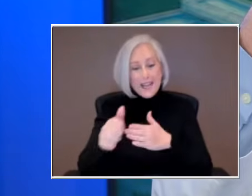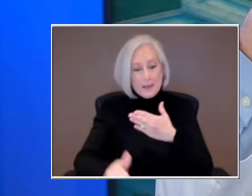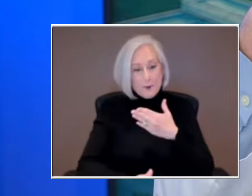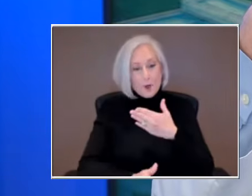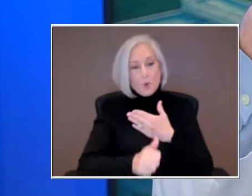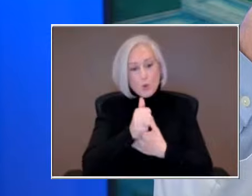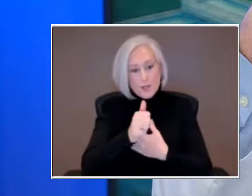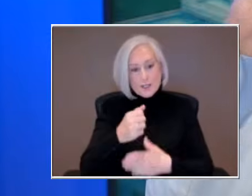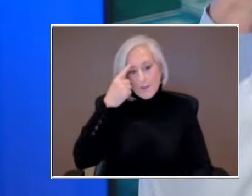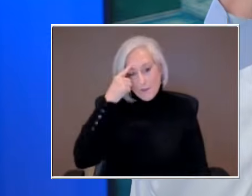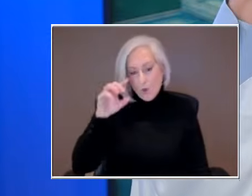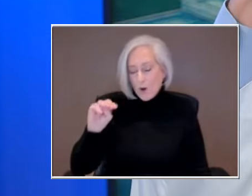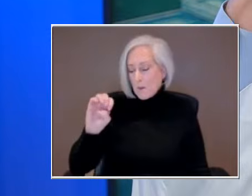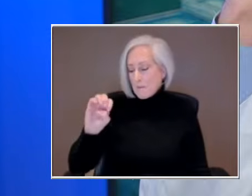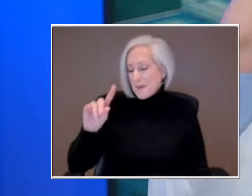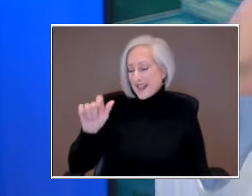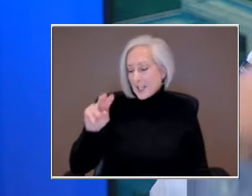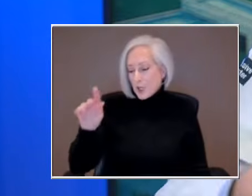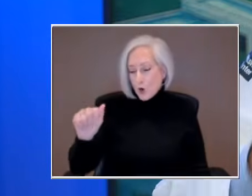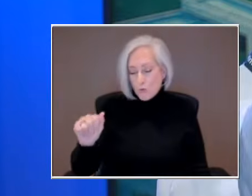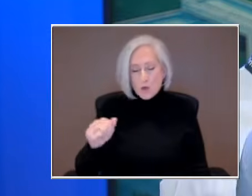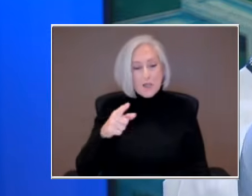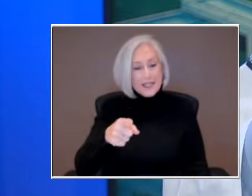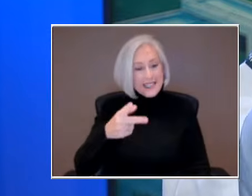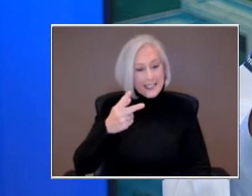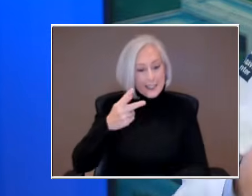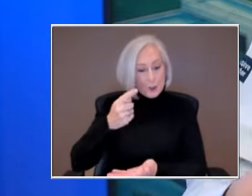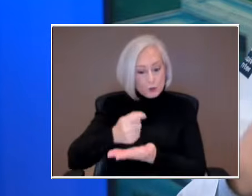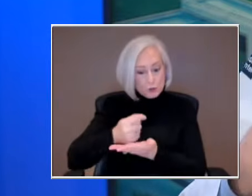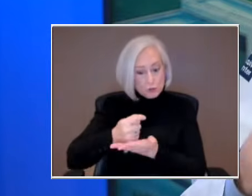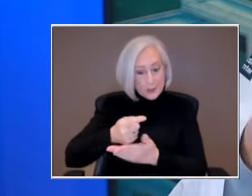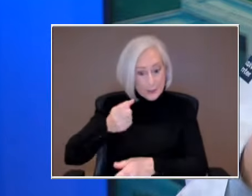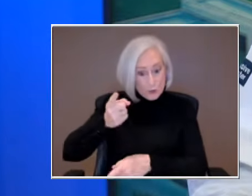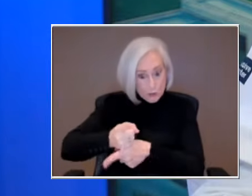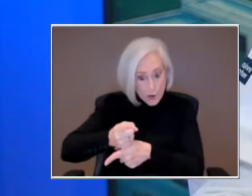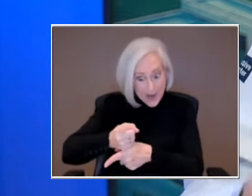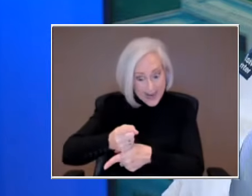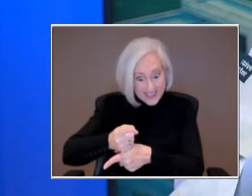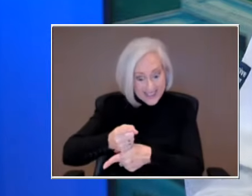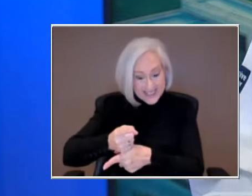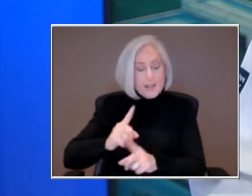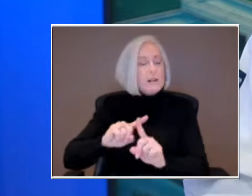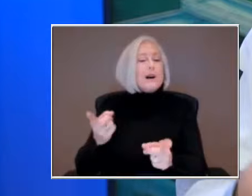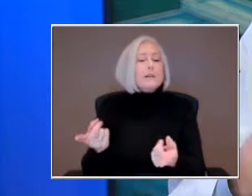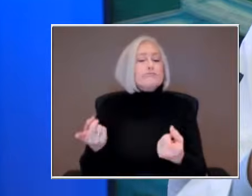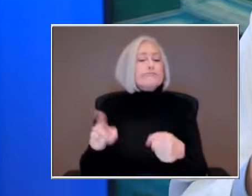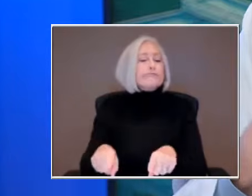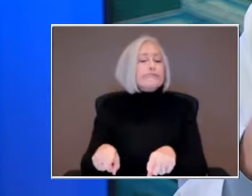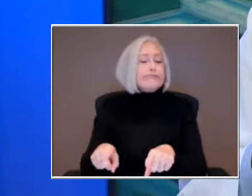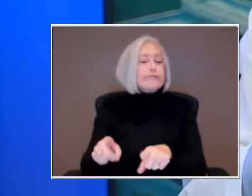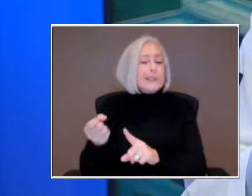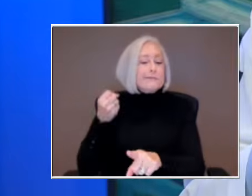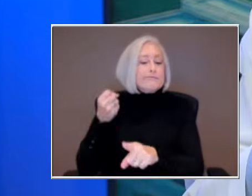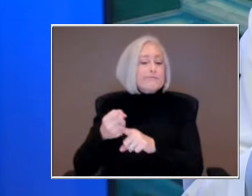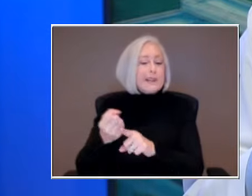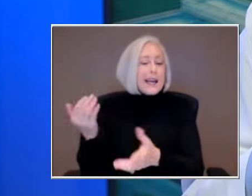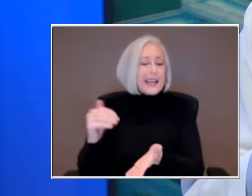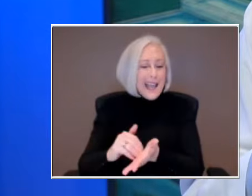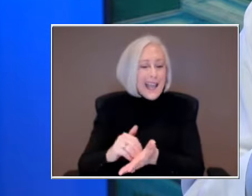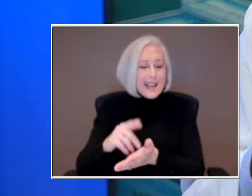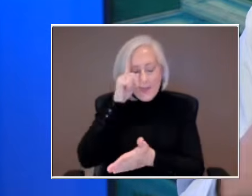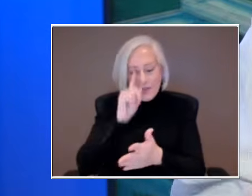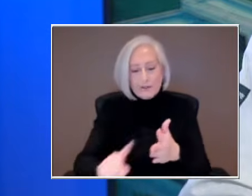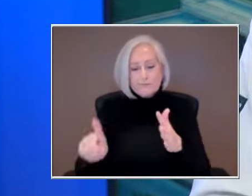recurred. And when it popped up in the brain. And as your description was beautiful of the mediastinum, right? Because he had real big,